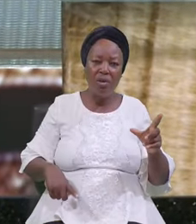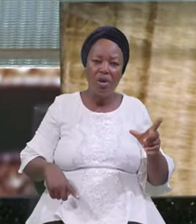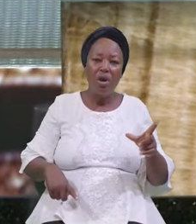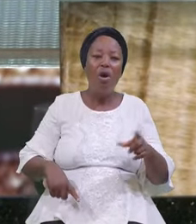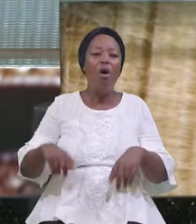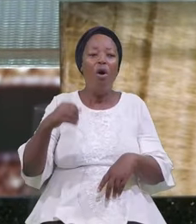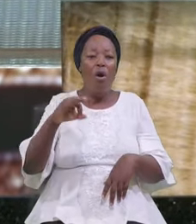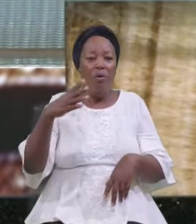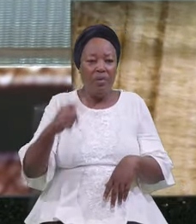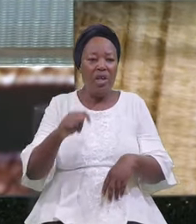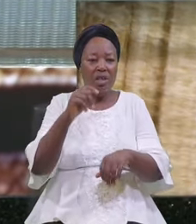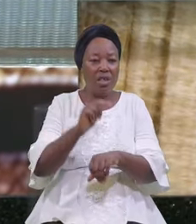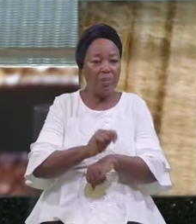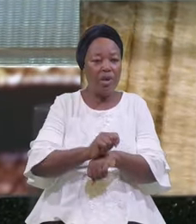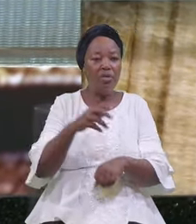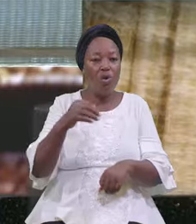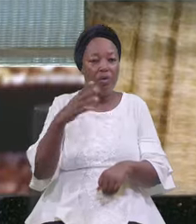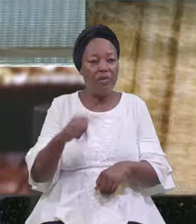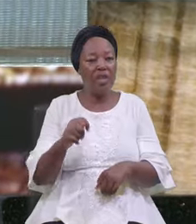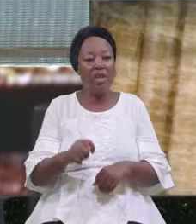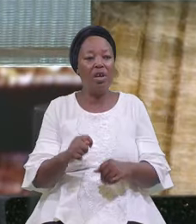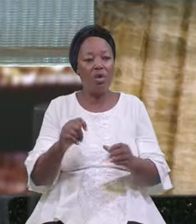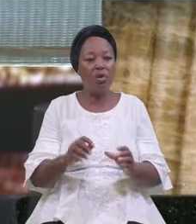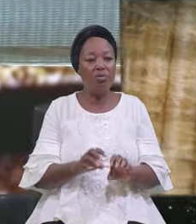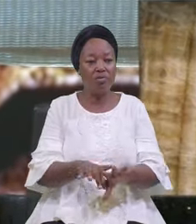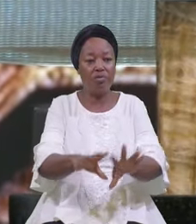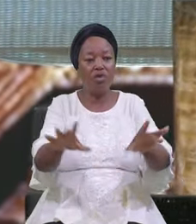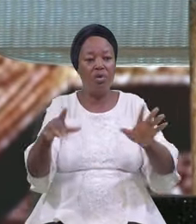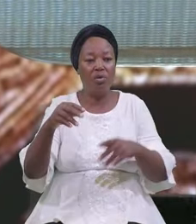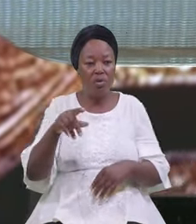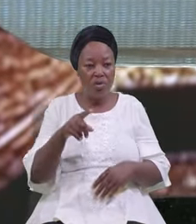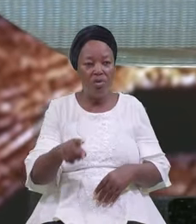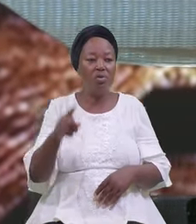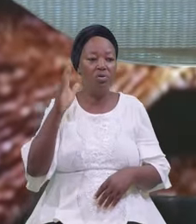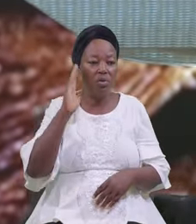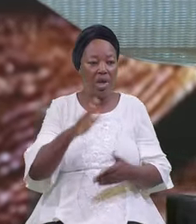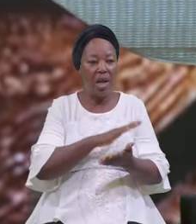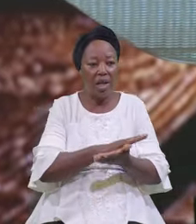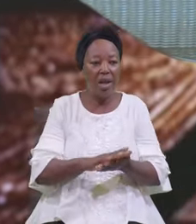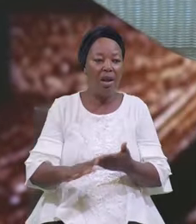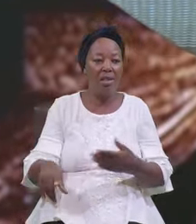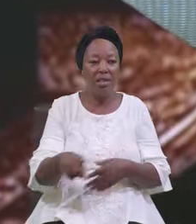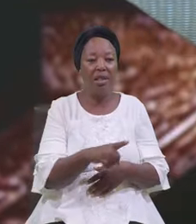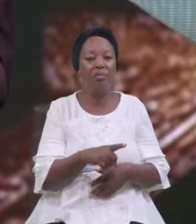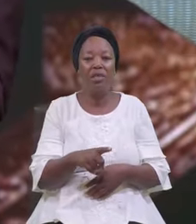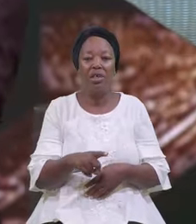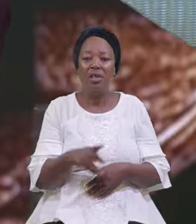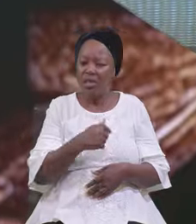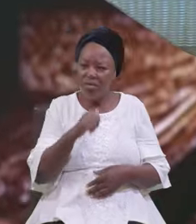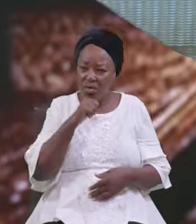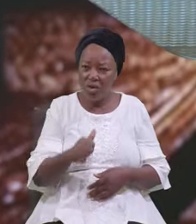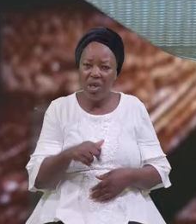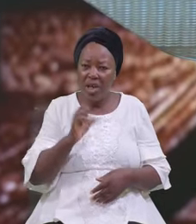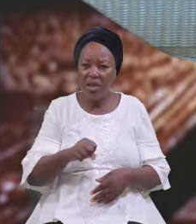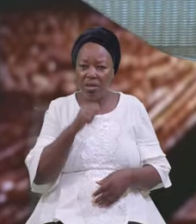the tabernacle, of the congregation, and thou shalt cleanse them. They could not serve the Lord,